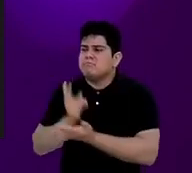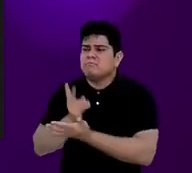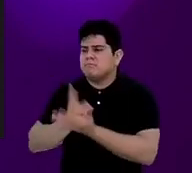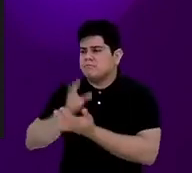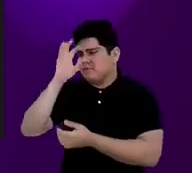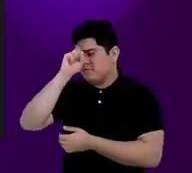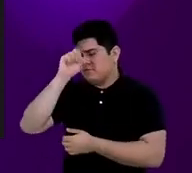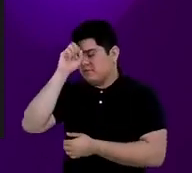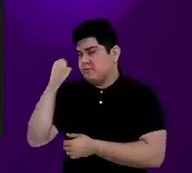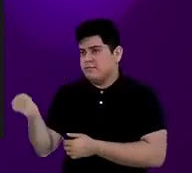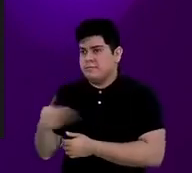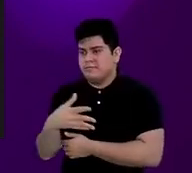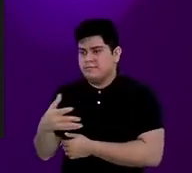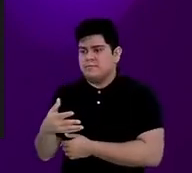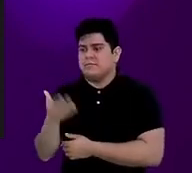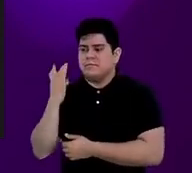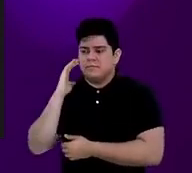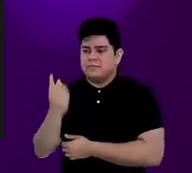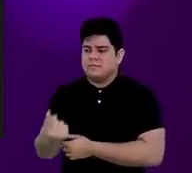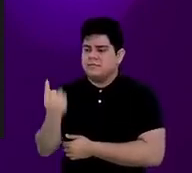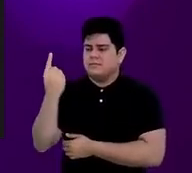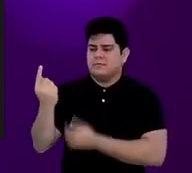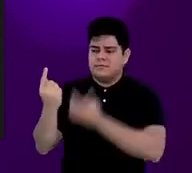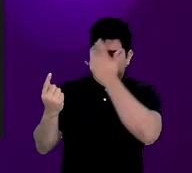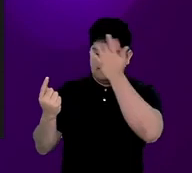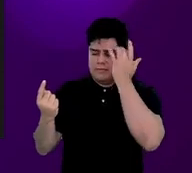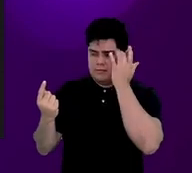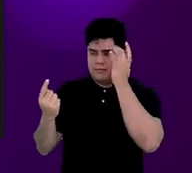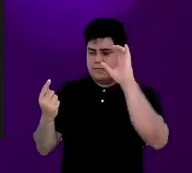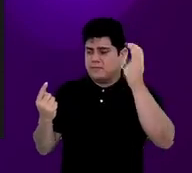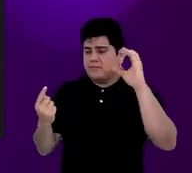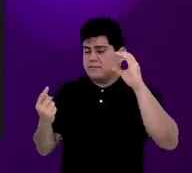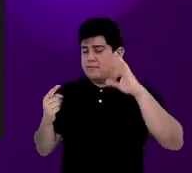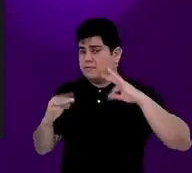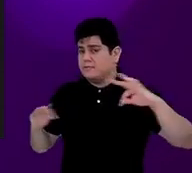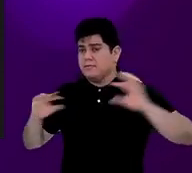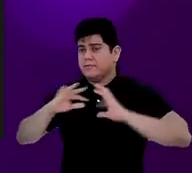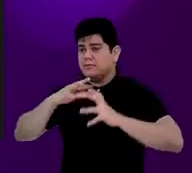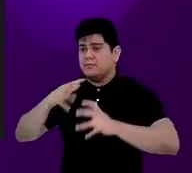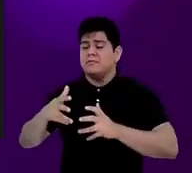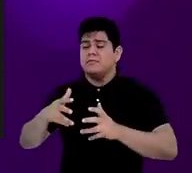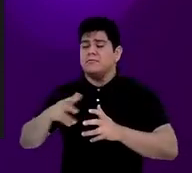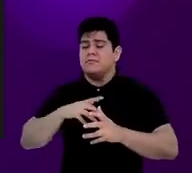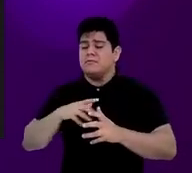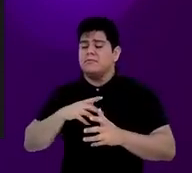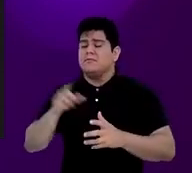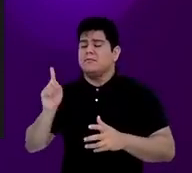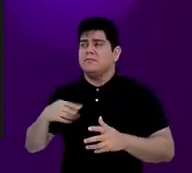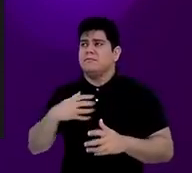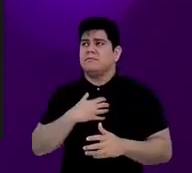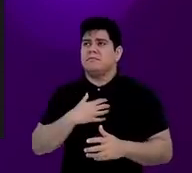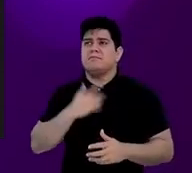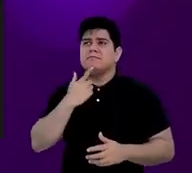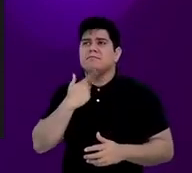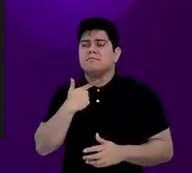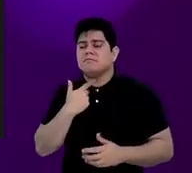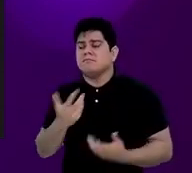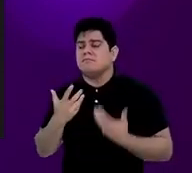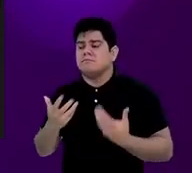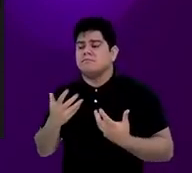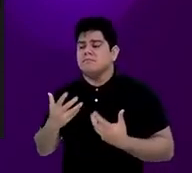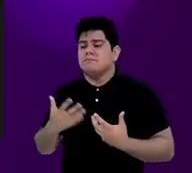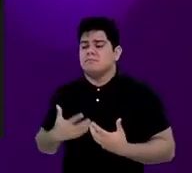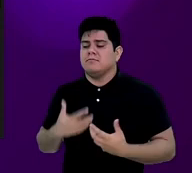the only person in the world that can make me have the desire to come back to the PhD. But very,